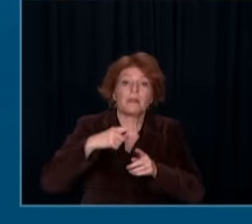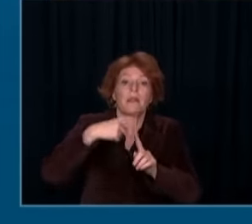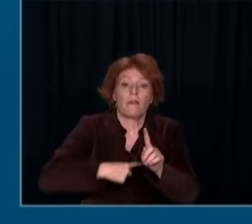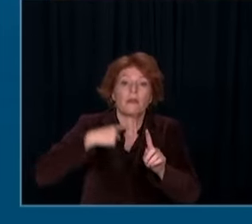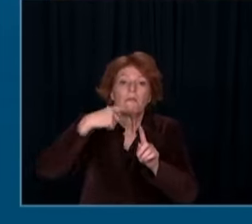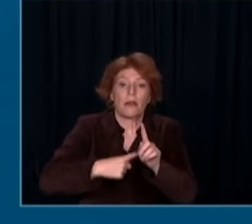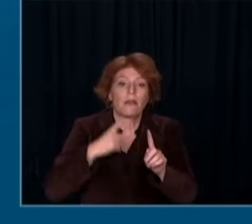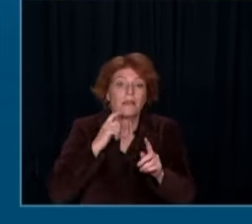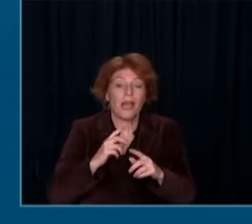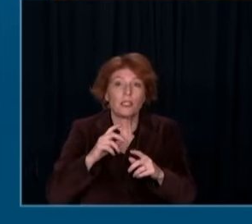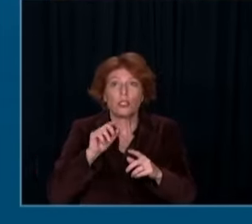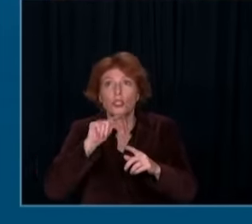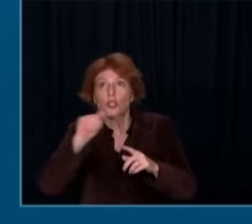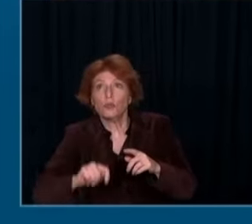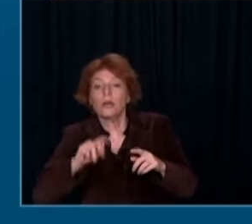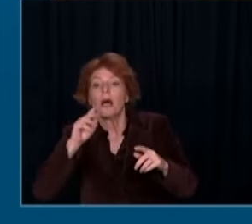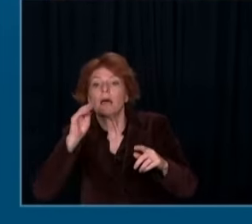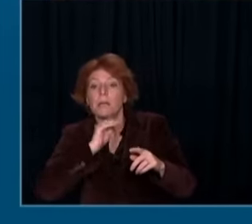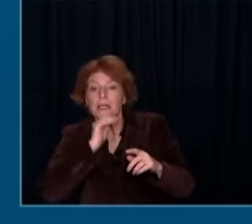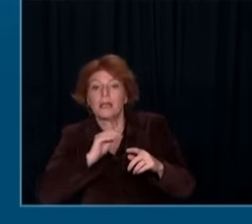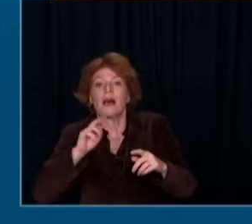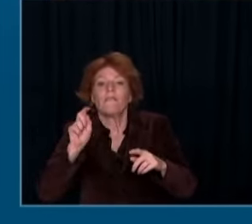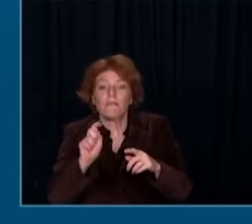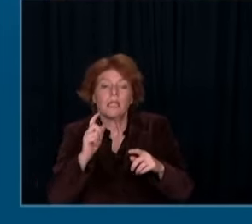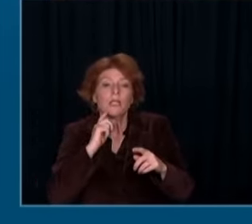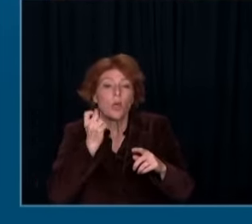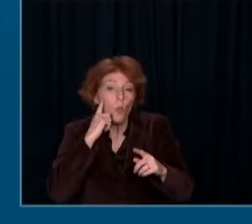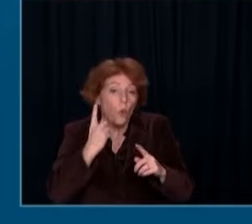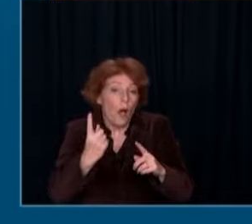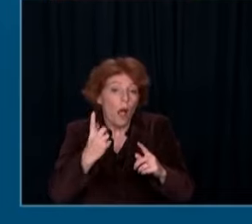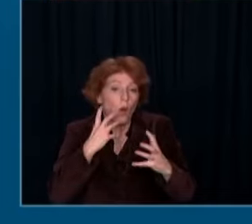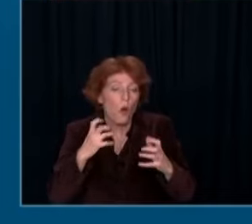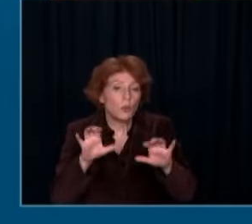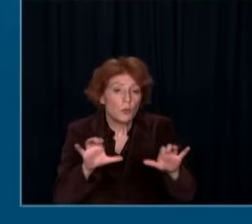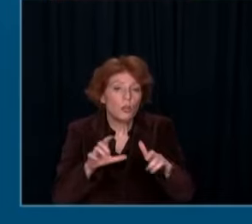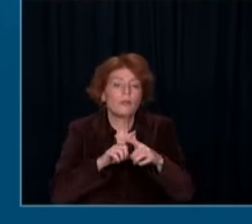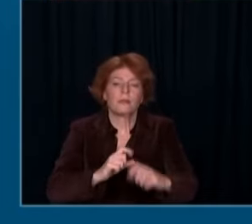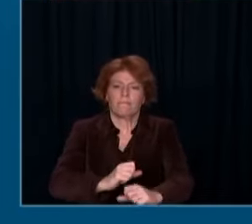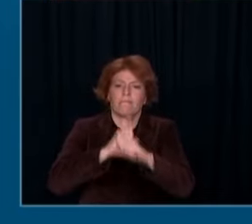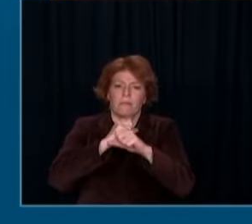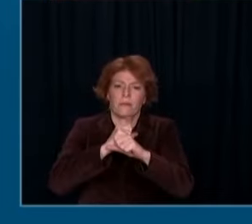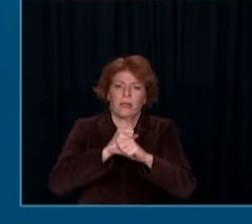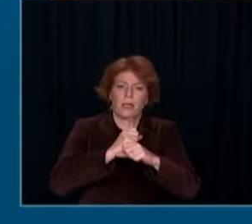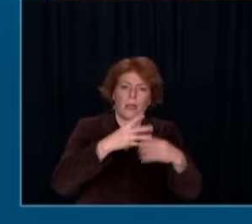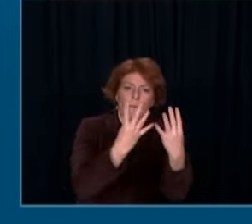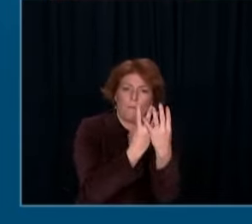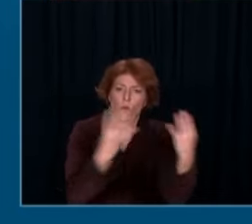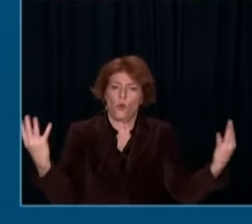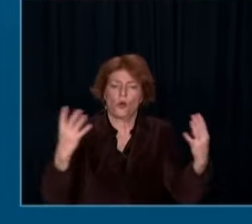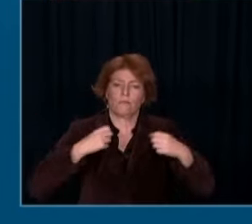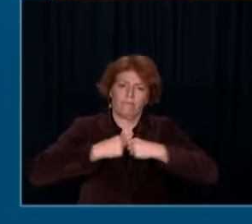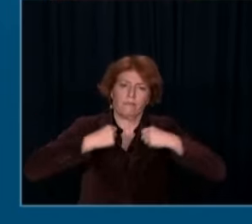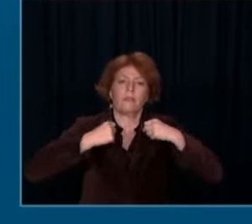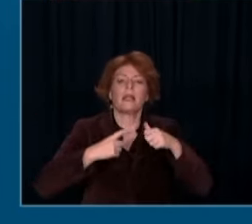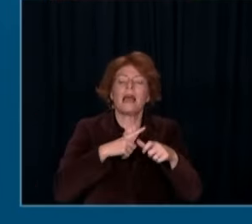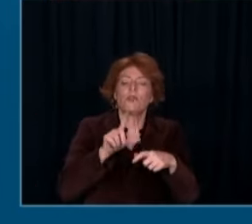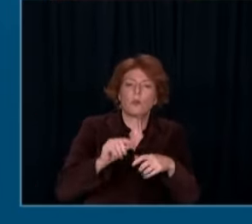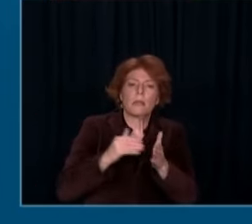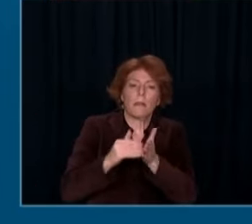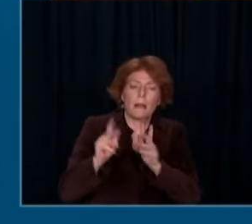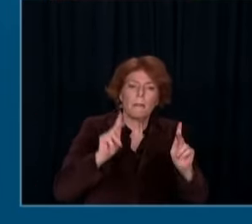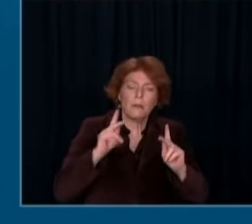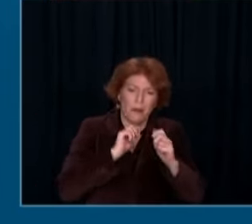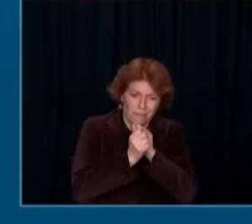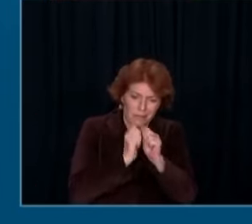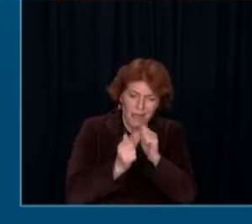single month, and that's Tucson, Mesa, and Phoenix. So one of the things I want to do is secure the border. When you have 20 million people and we're competing